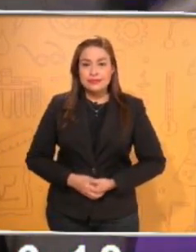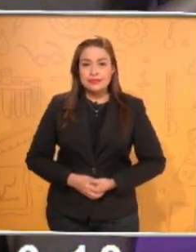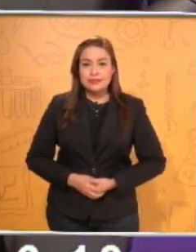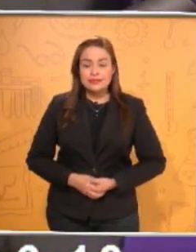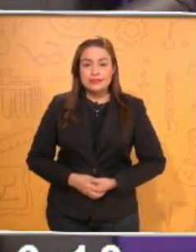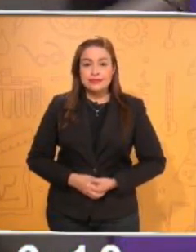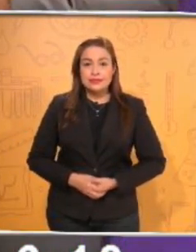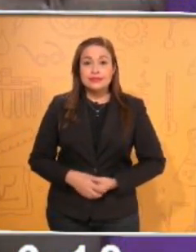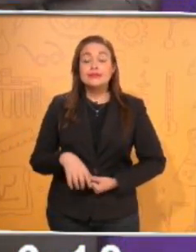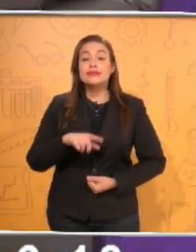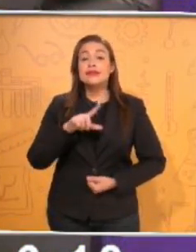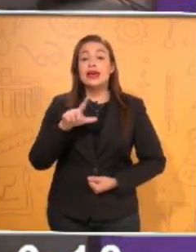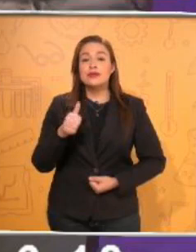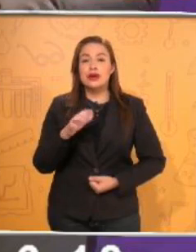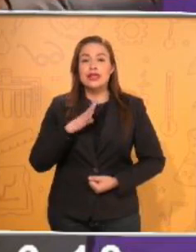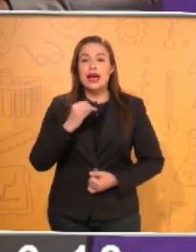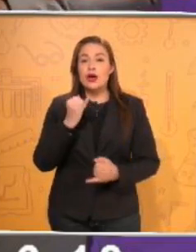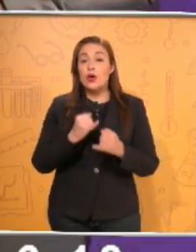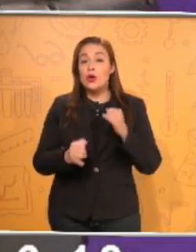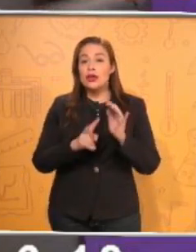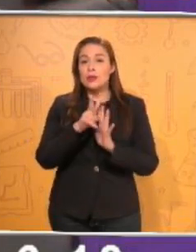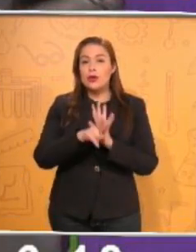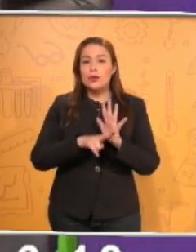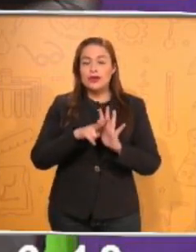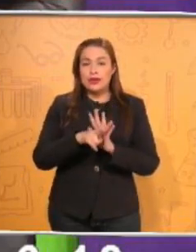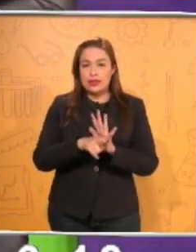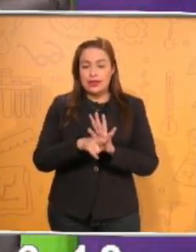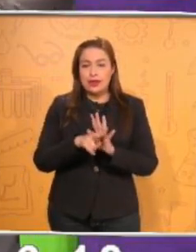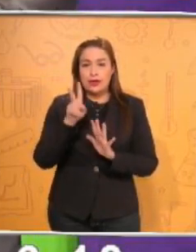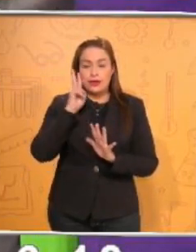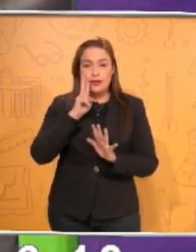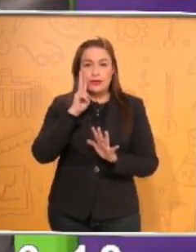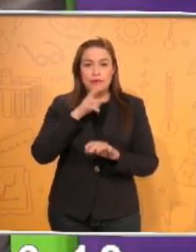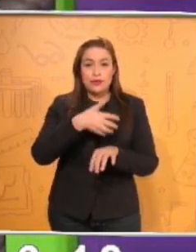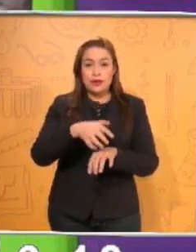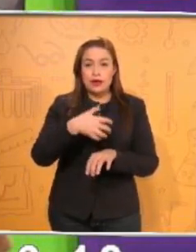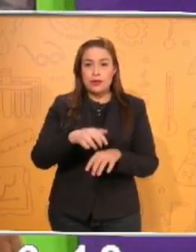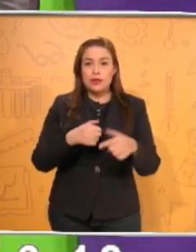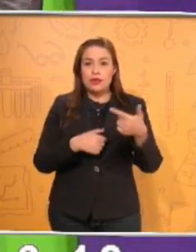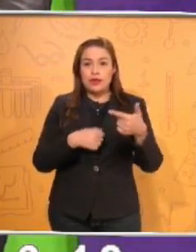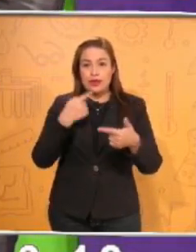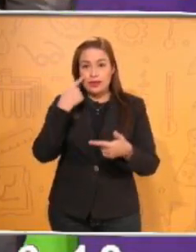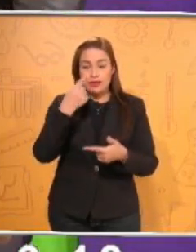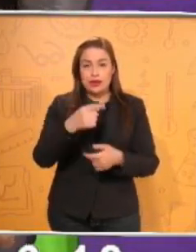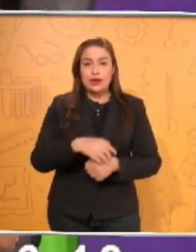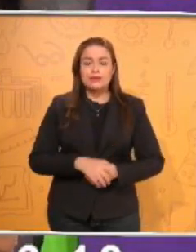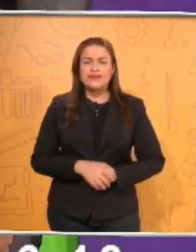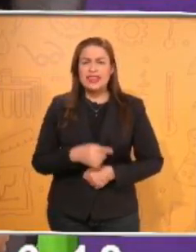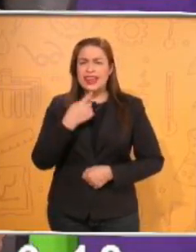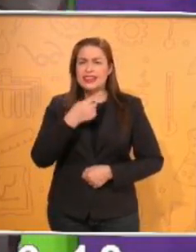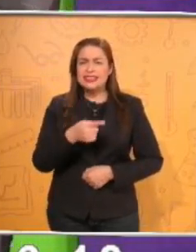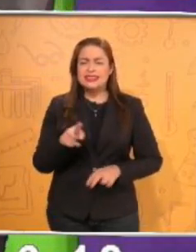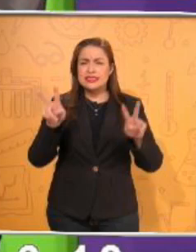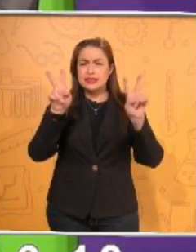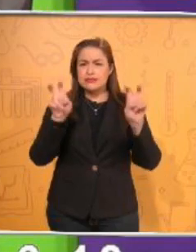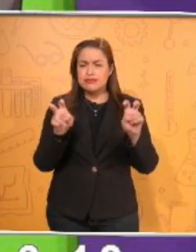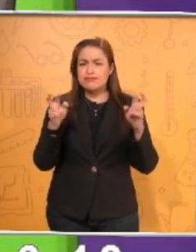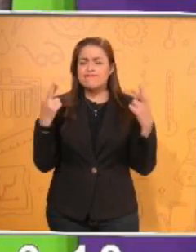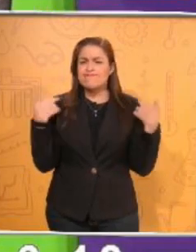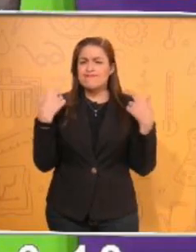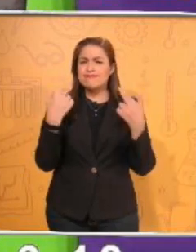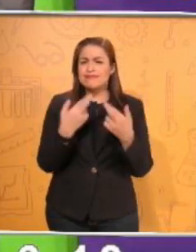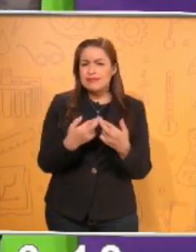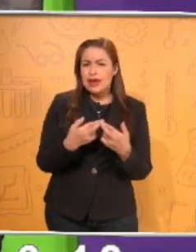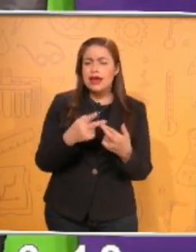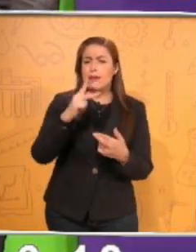Then we have one more video. Let's read the number 7 before you watch the video. Teacher Pedro, the